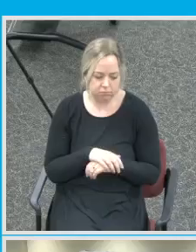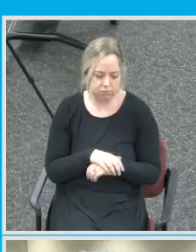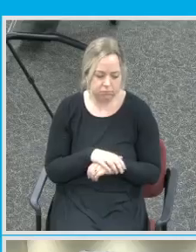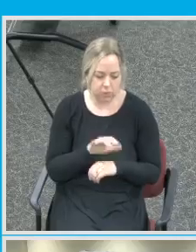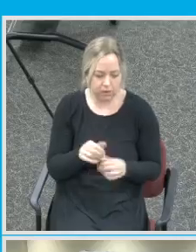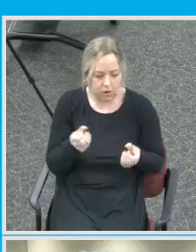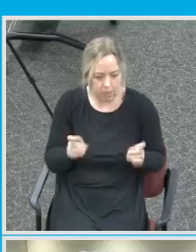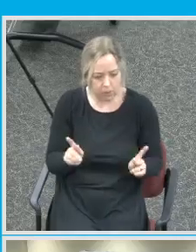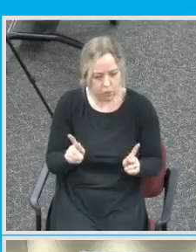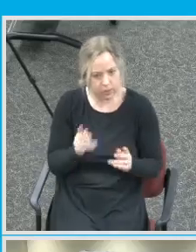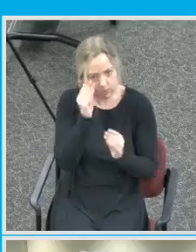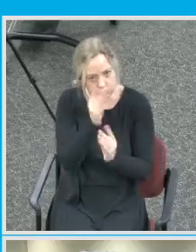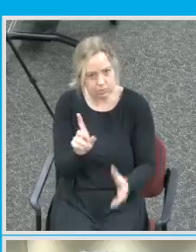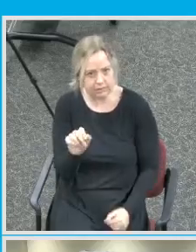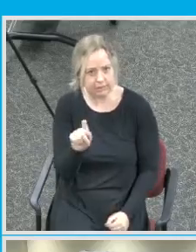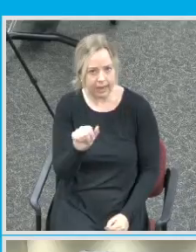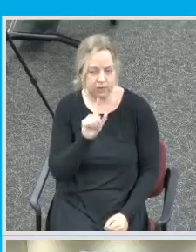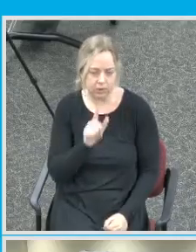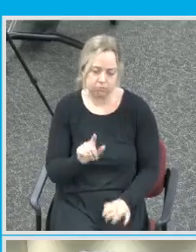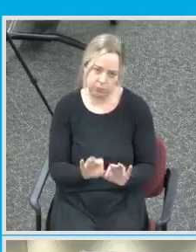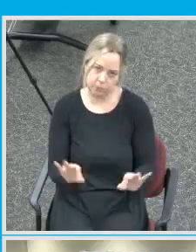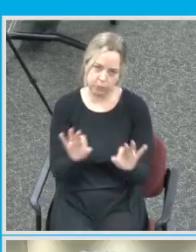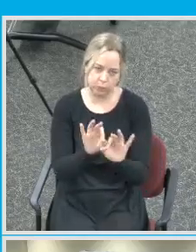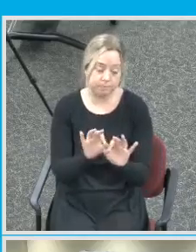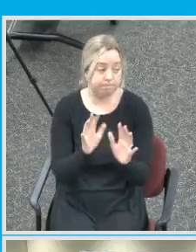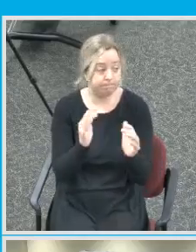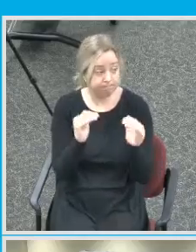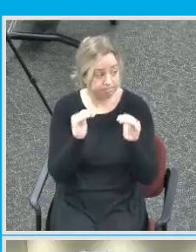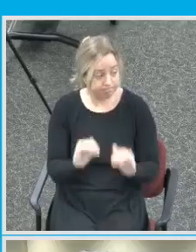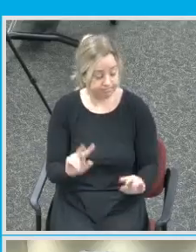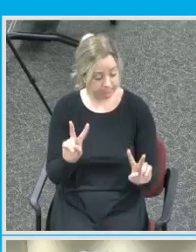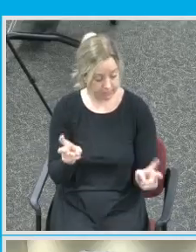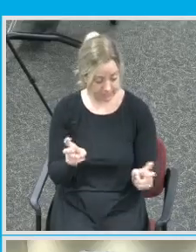data. Now for the next topic,